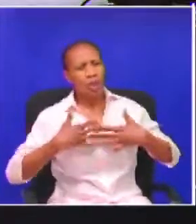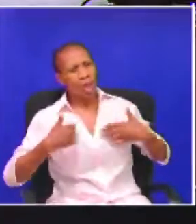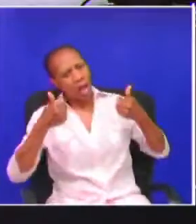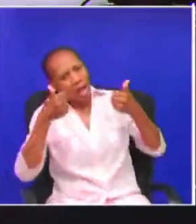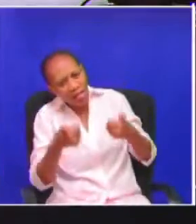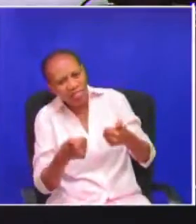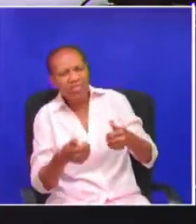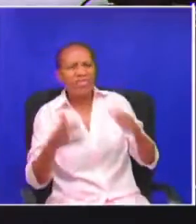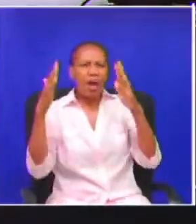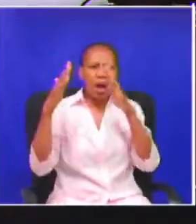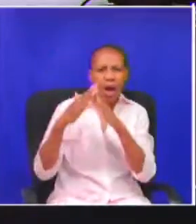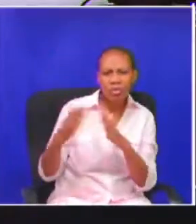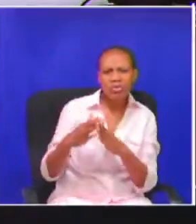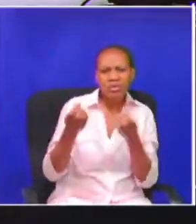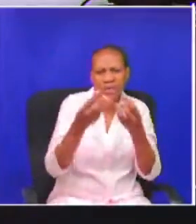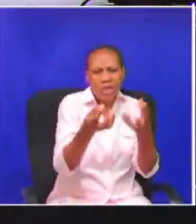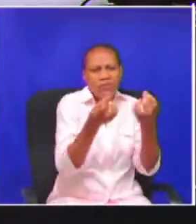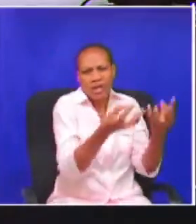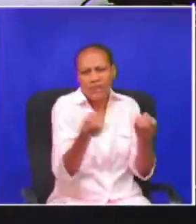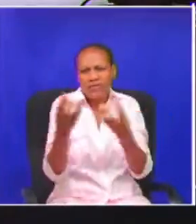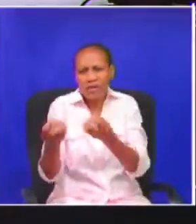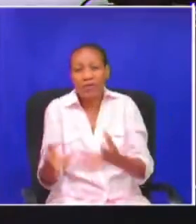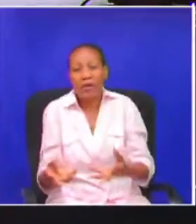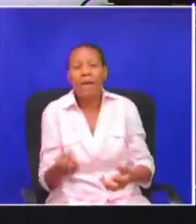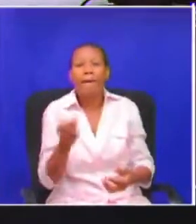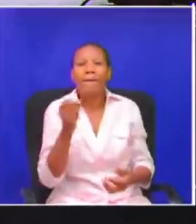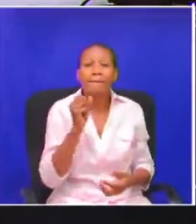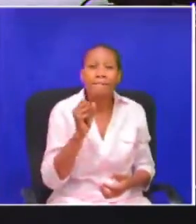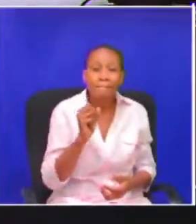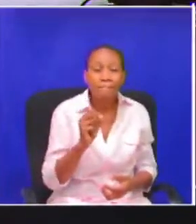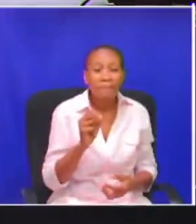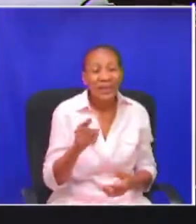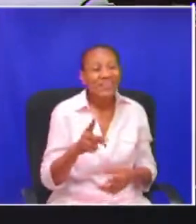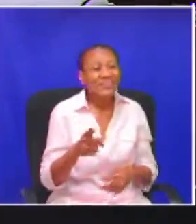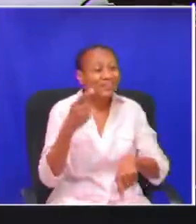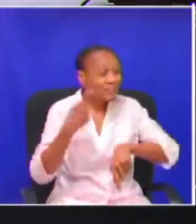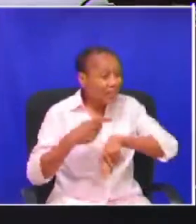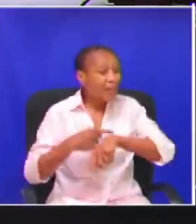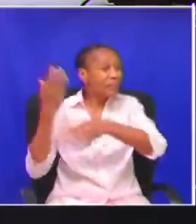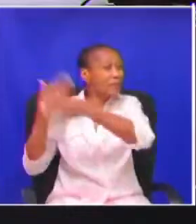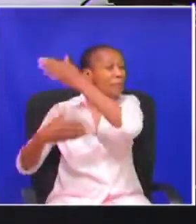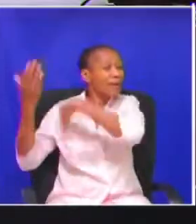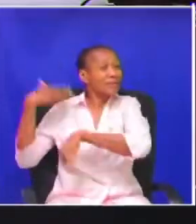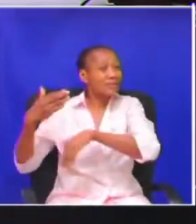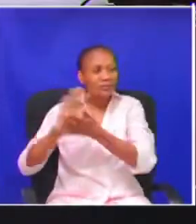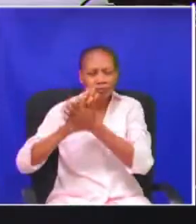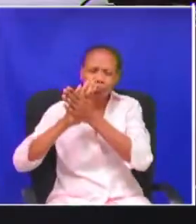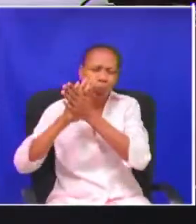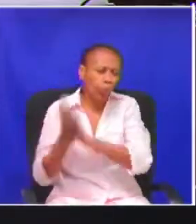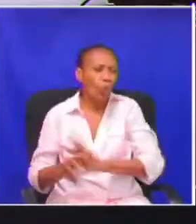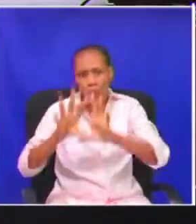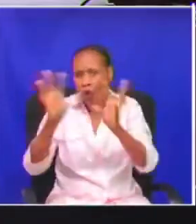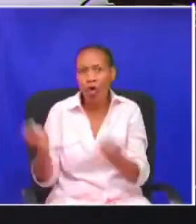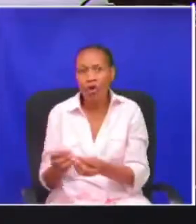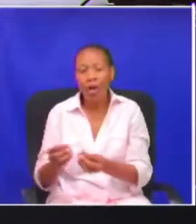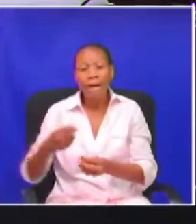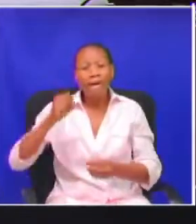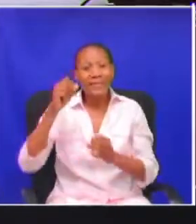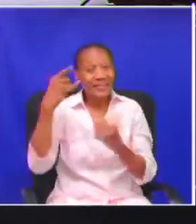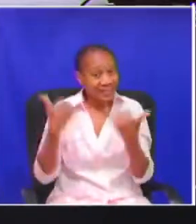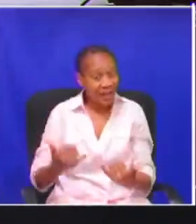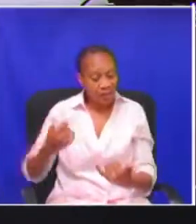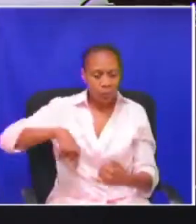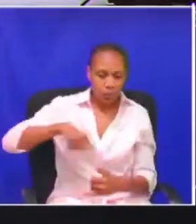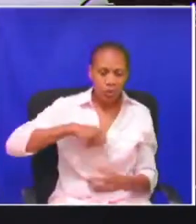property, were actually destroyed in this country. We're rebuilding that. We're giving our people opportunities